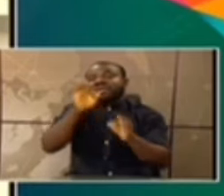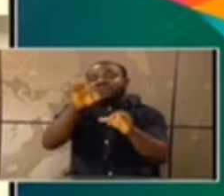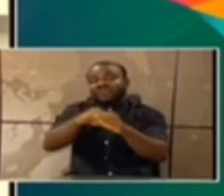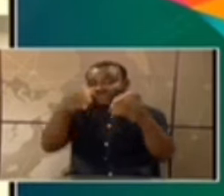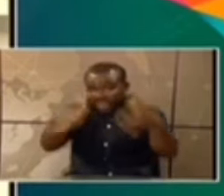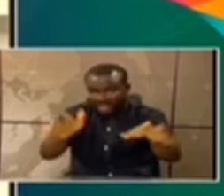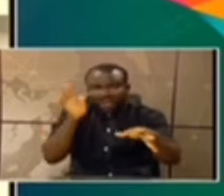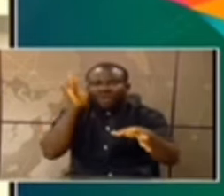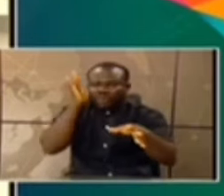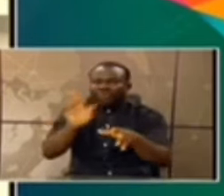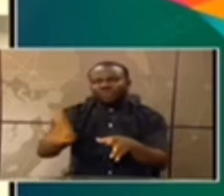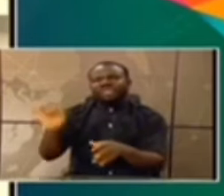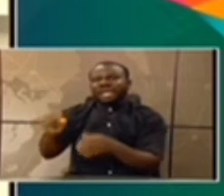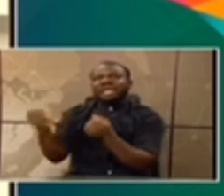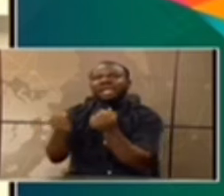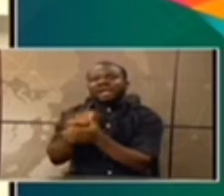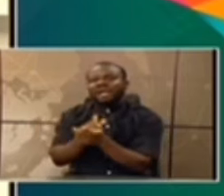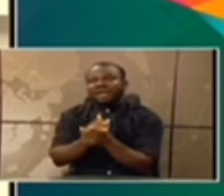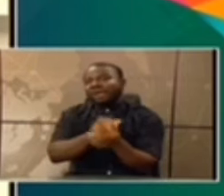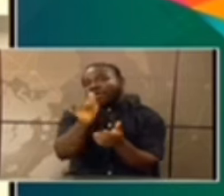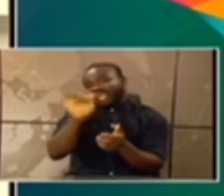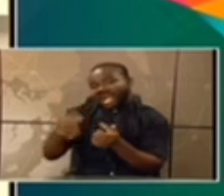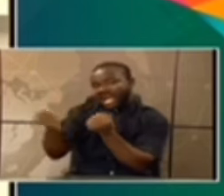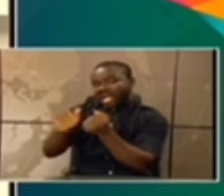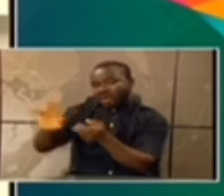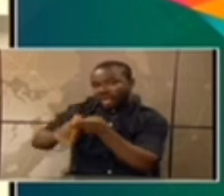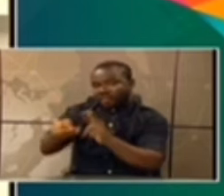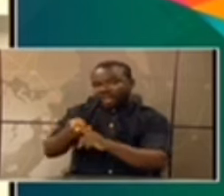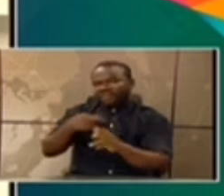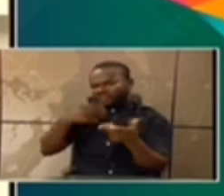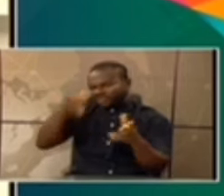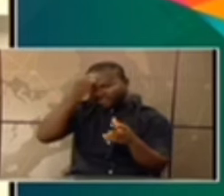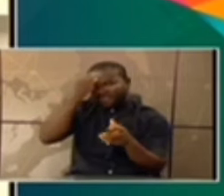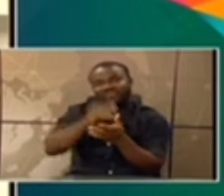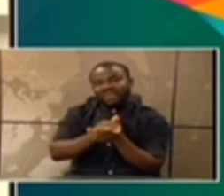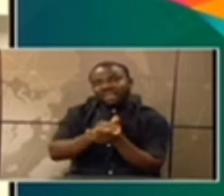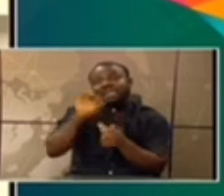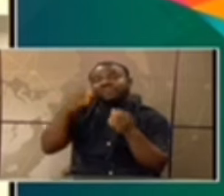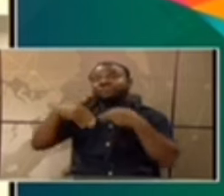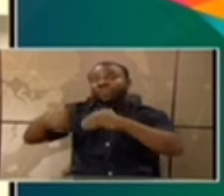oton car the chassis numbers no so ye wo do to e be hu ni port oy